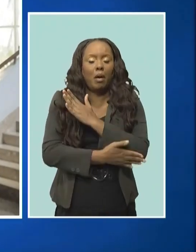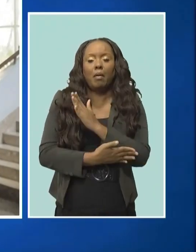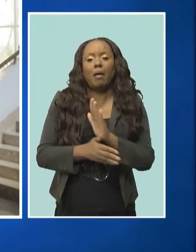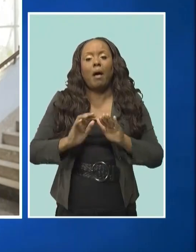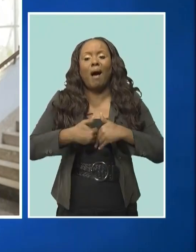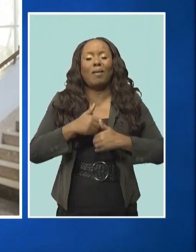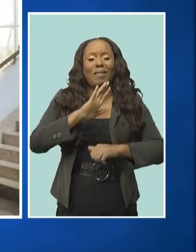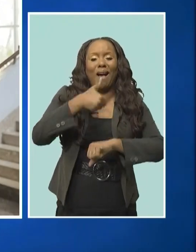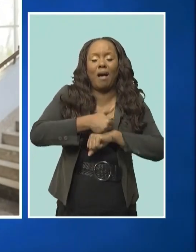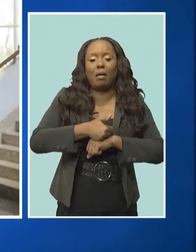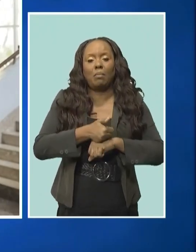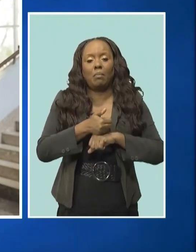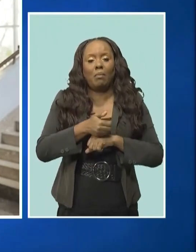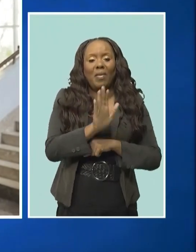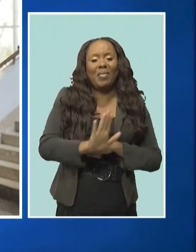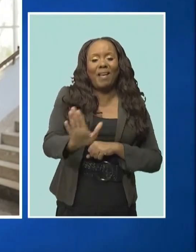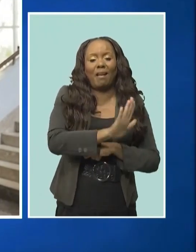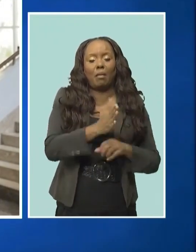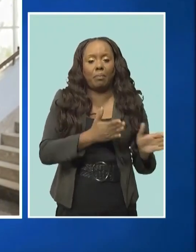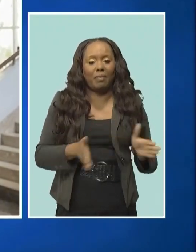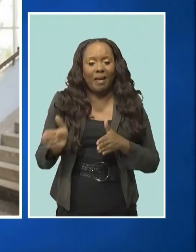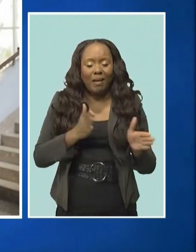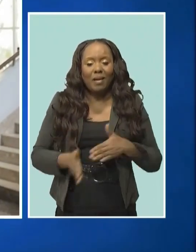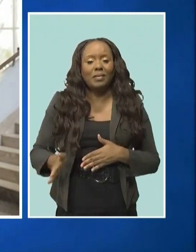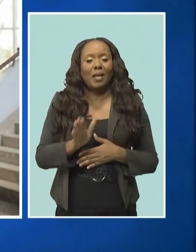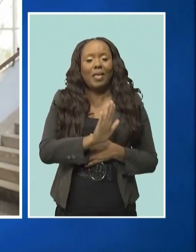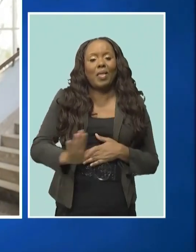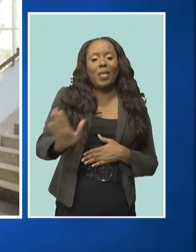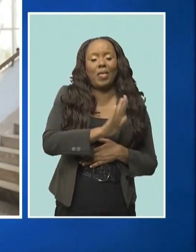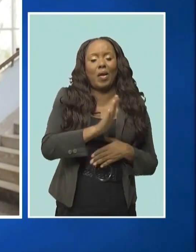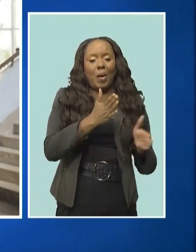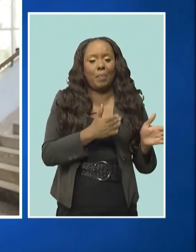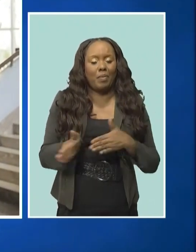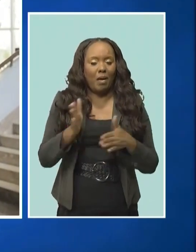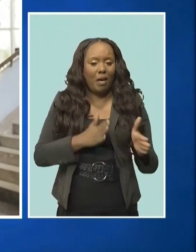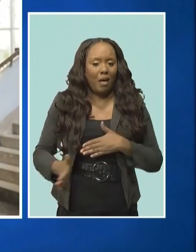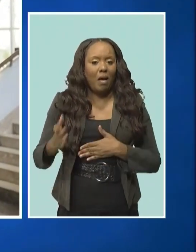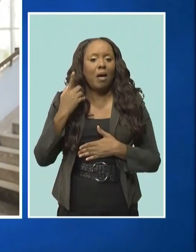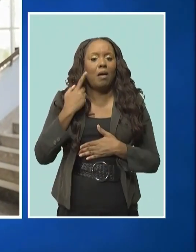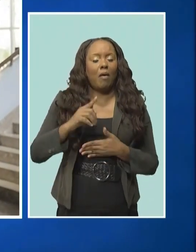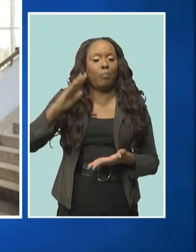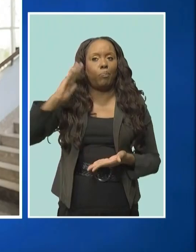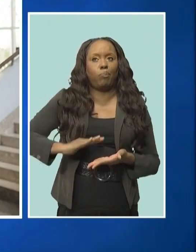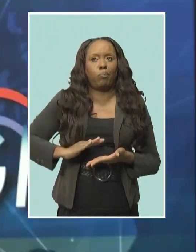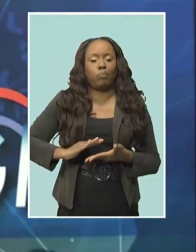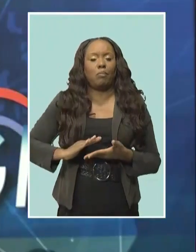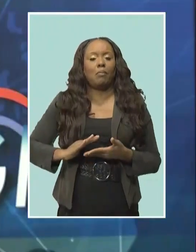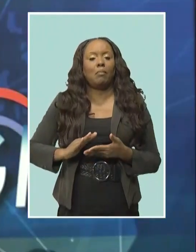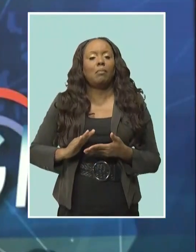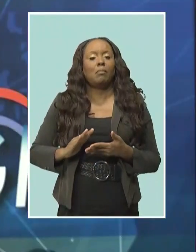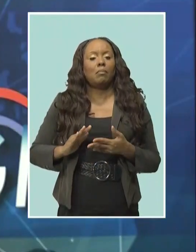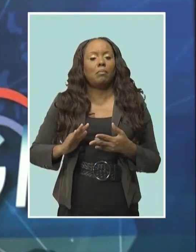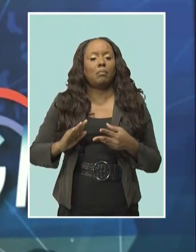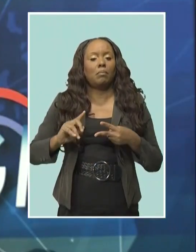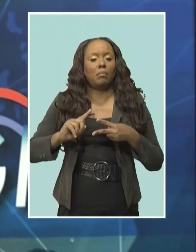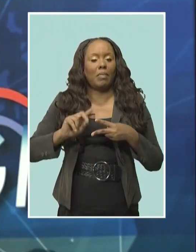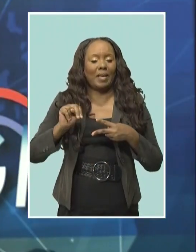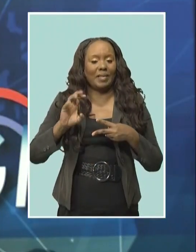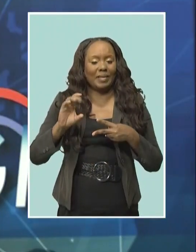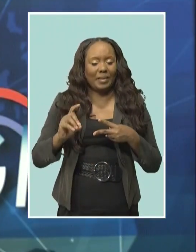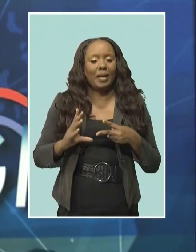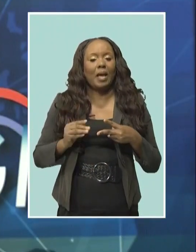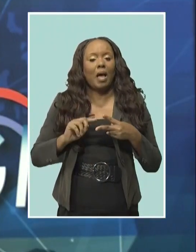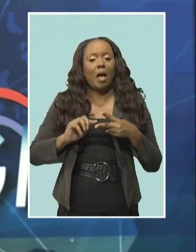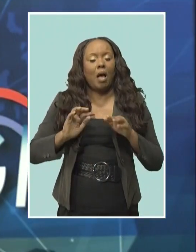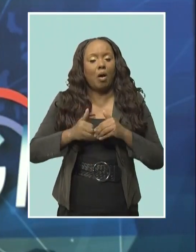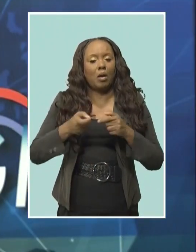management and leadership on their agenda with respect to NCDs and mental health. And joining us live now